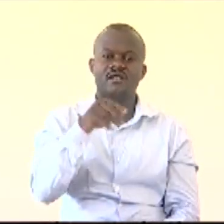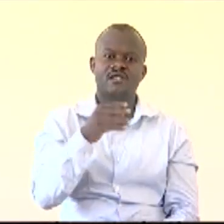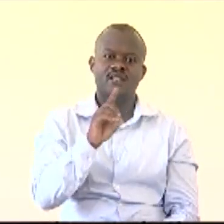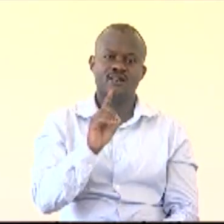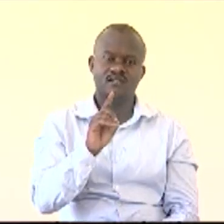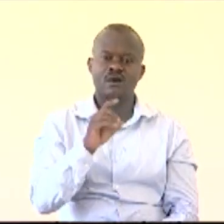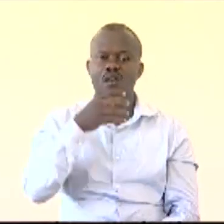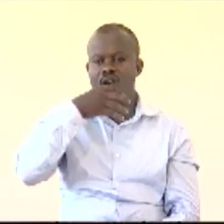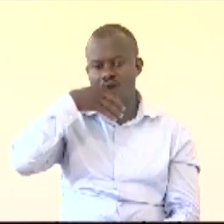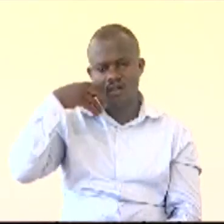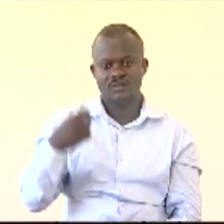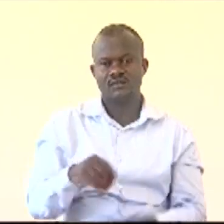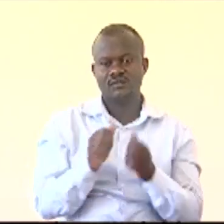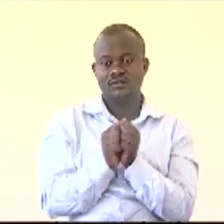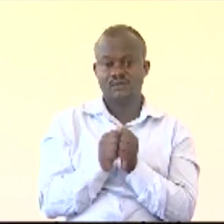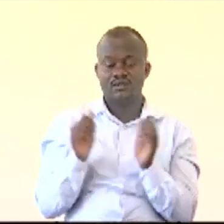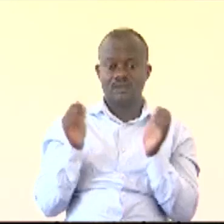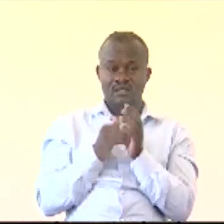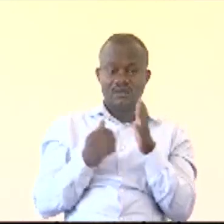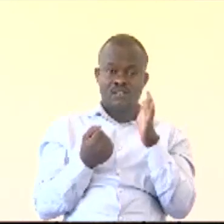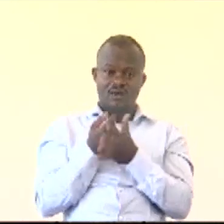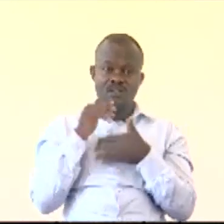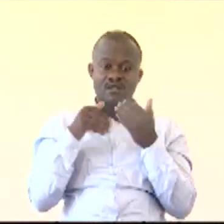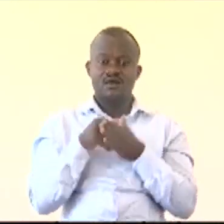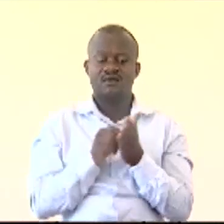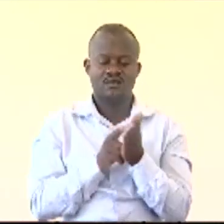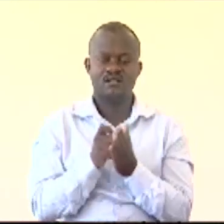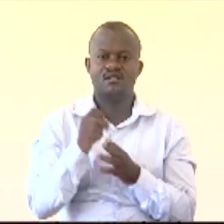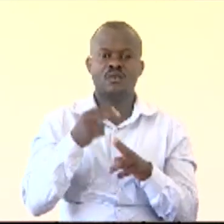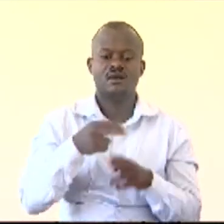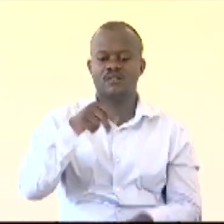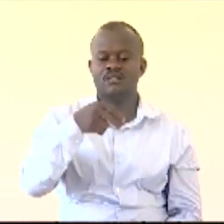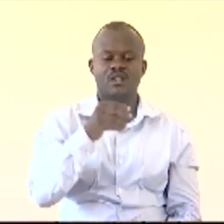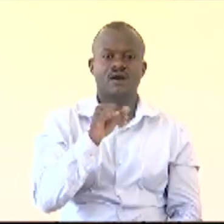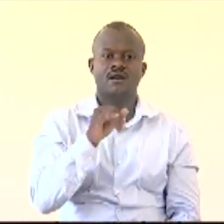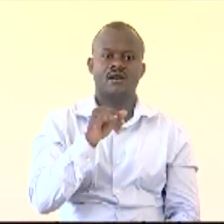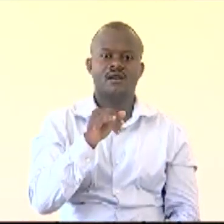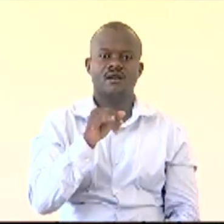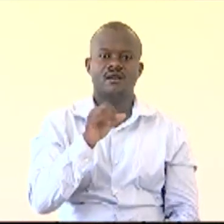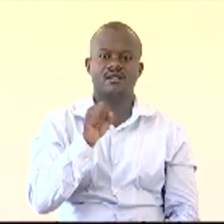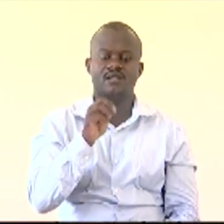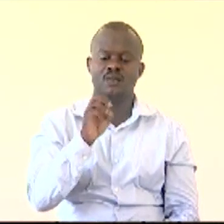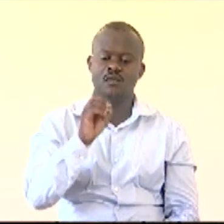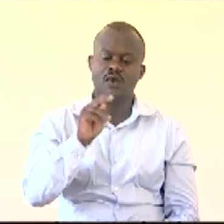bacterial infection, and it is caused by a bacteria called Salmonella typhi.